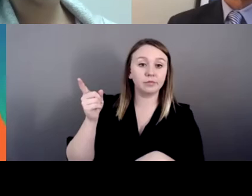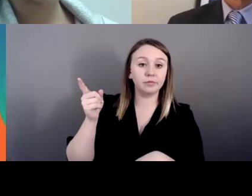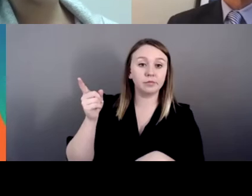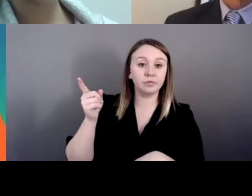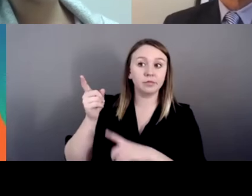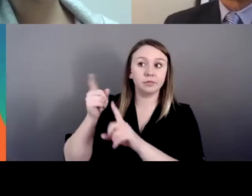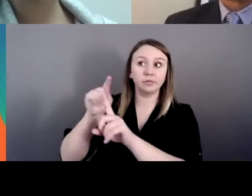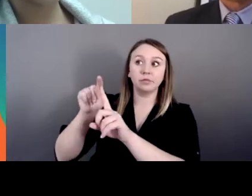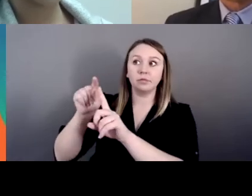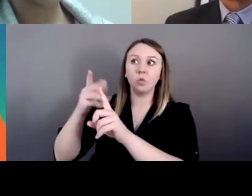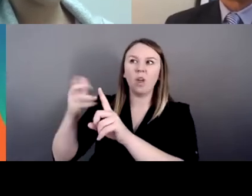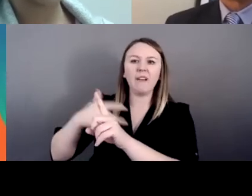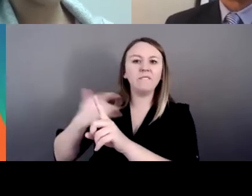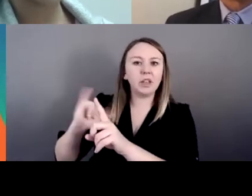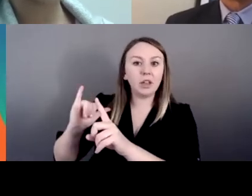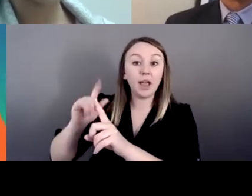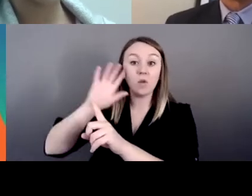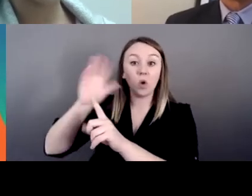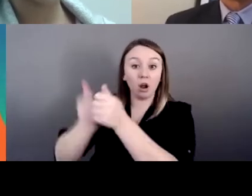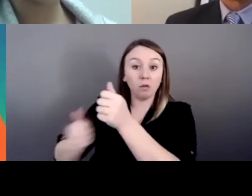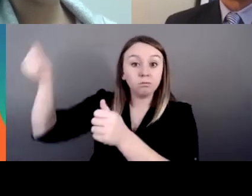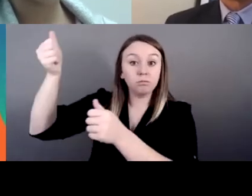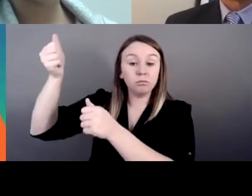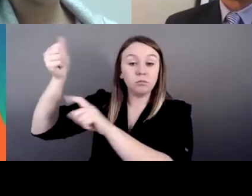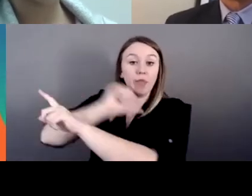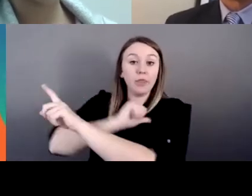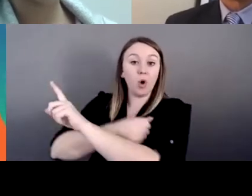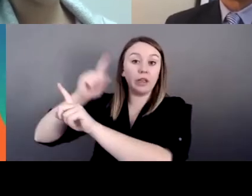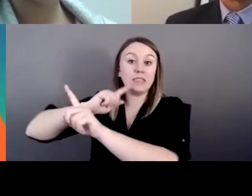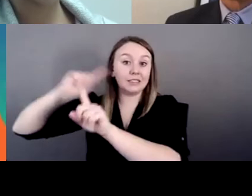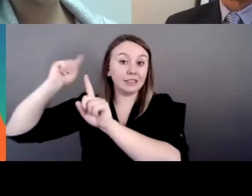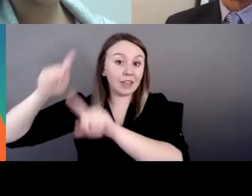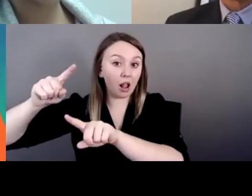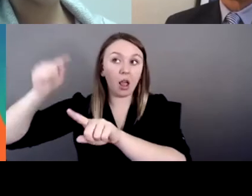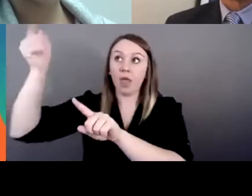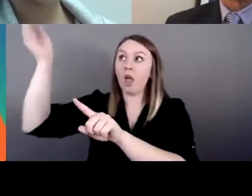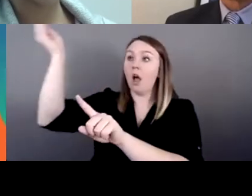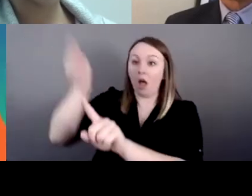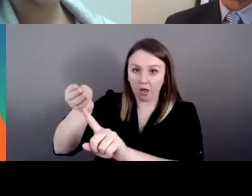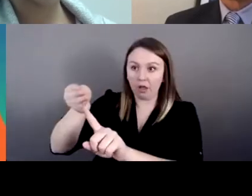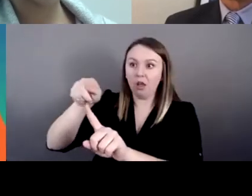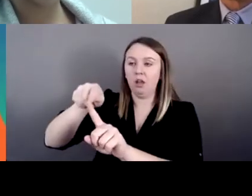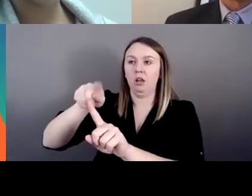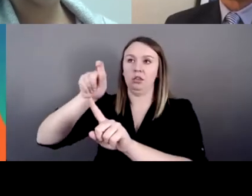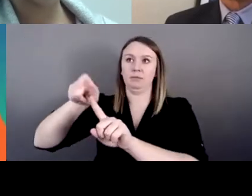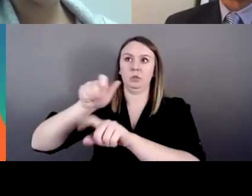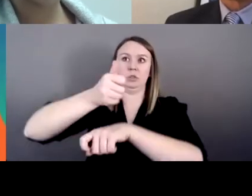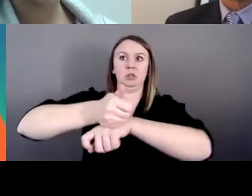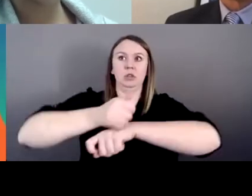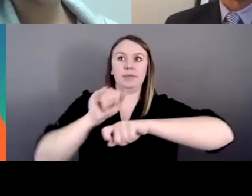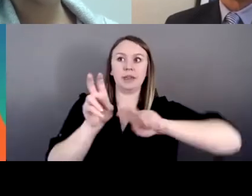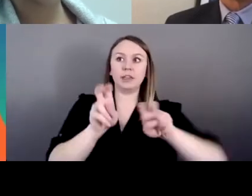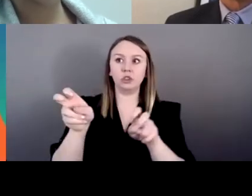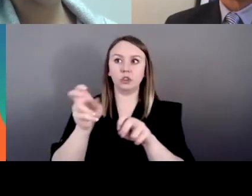right, from the higher place, and for them to be supposedly taking care of this issue or implementing these issues. And we